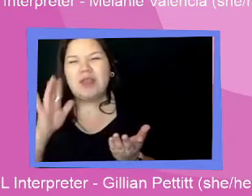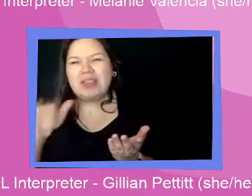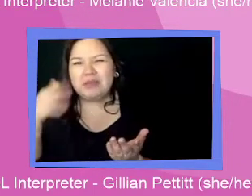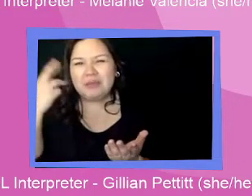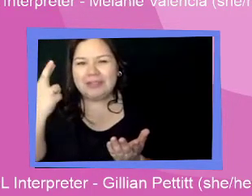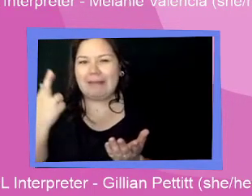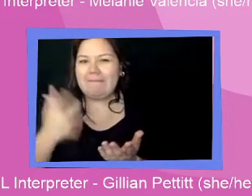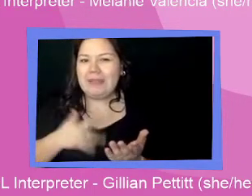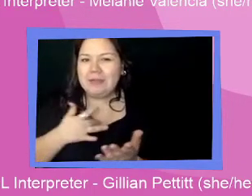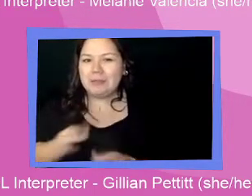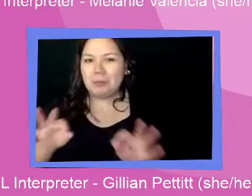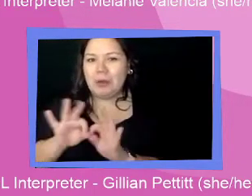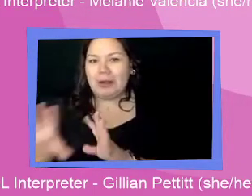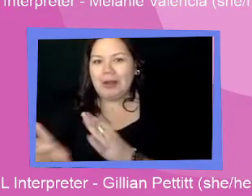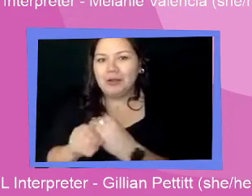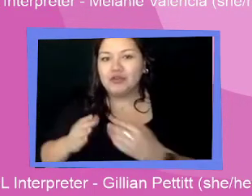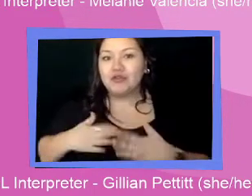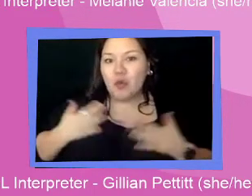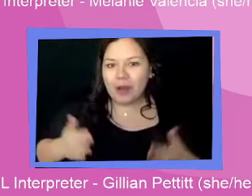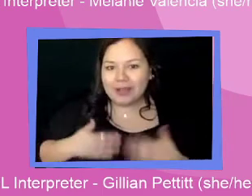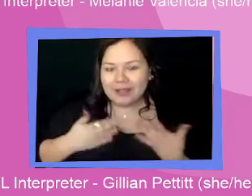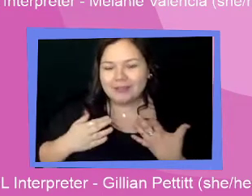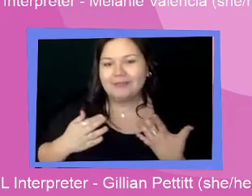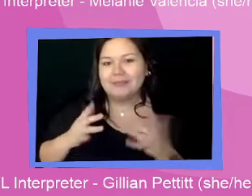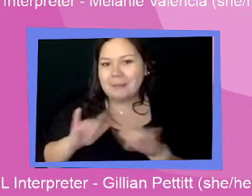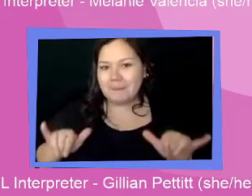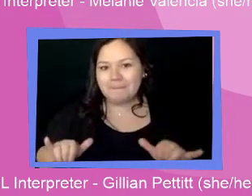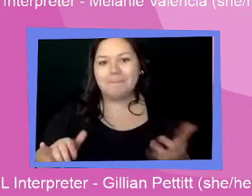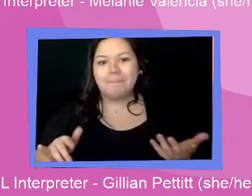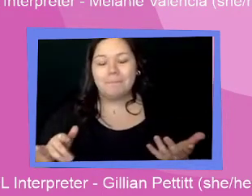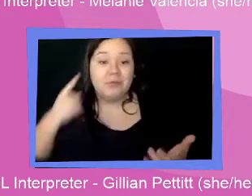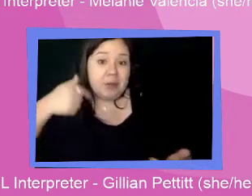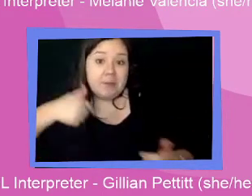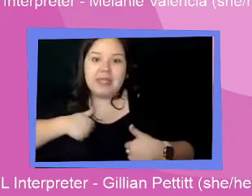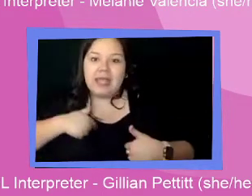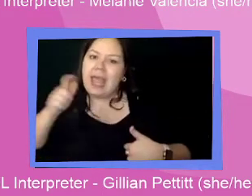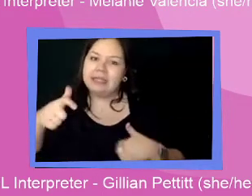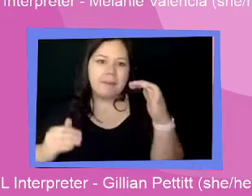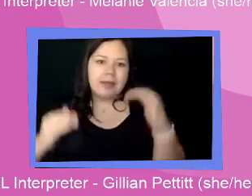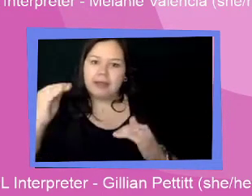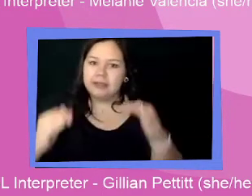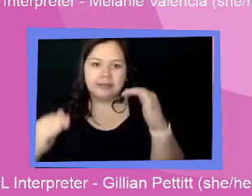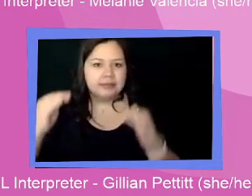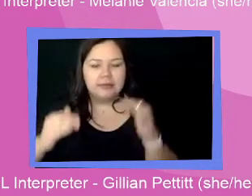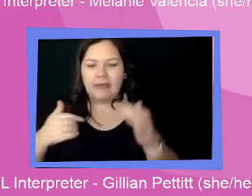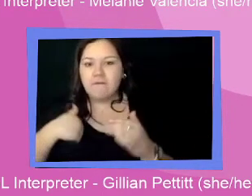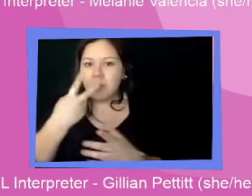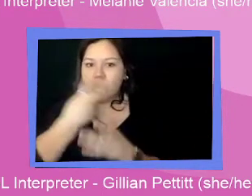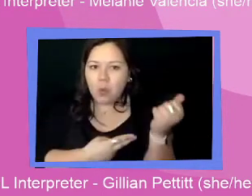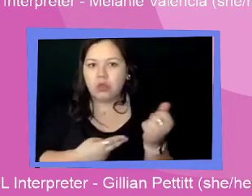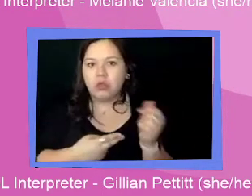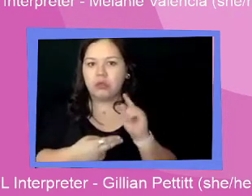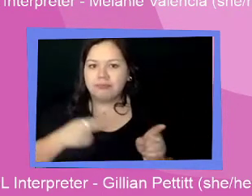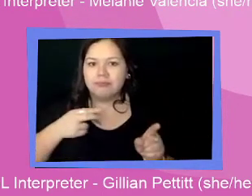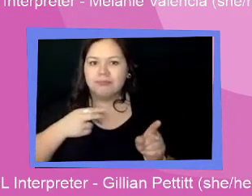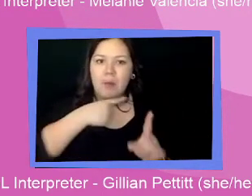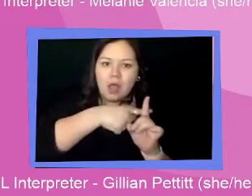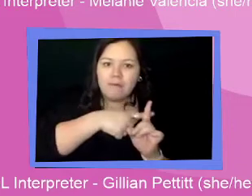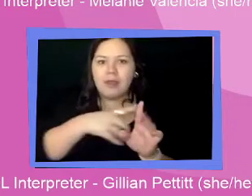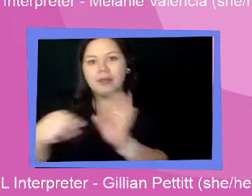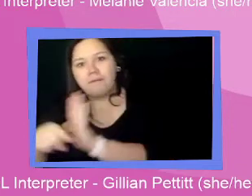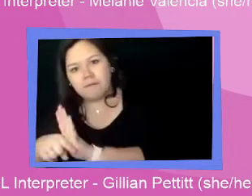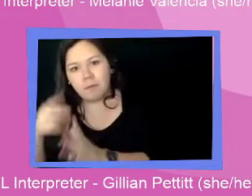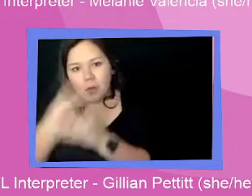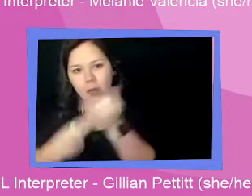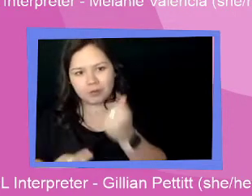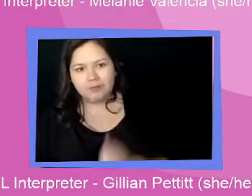part is so important too. I find that for me, it has to balance out. Mm. Yeah. Sorry. I really